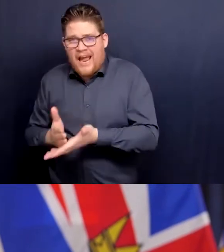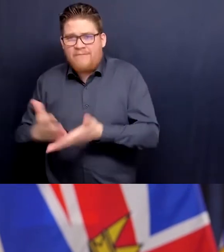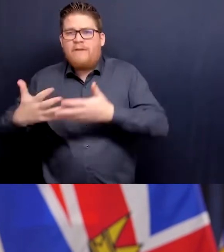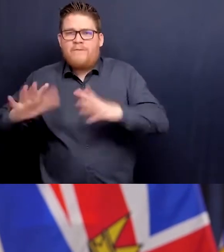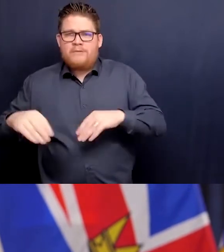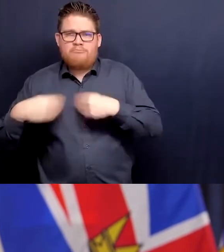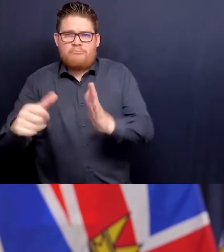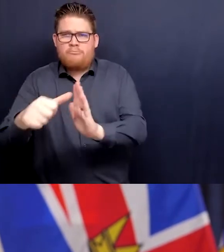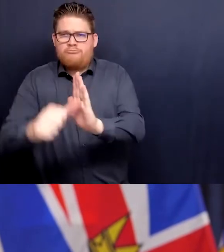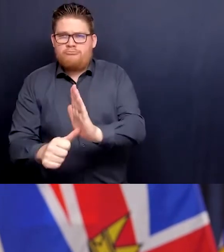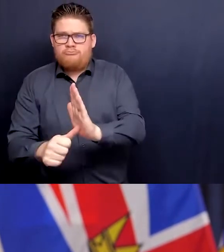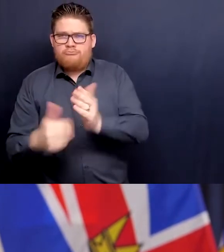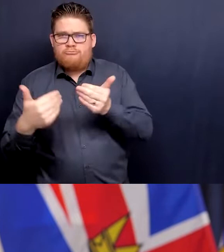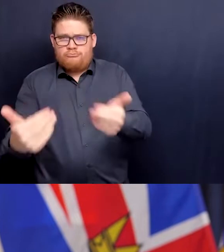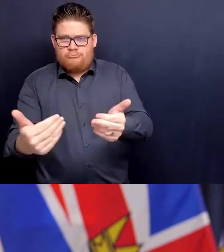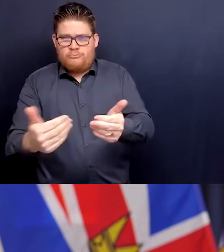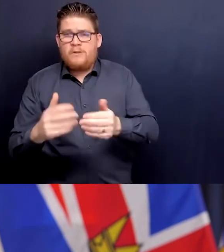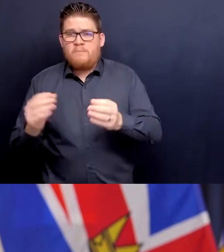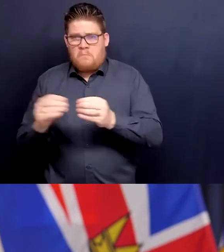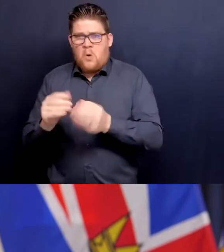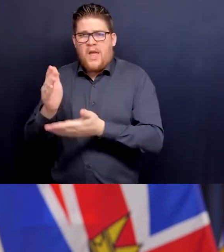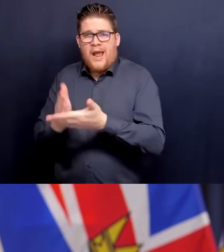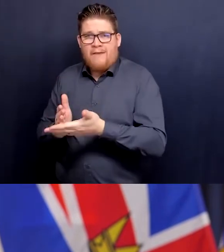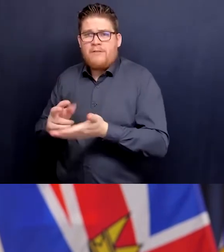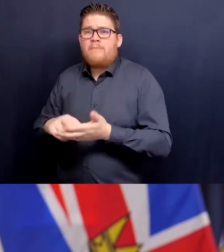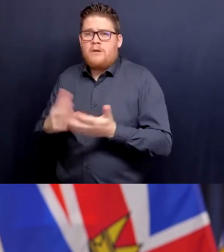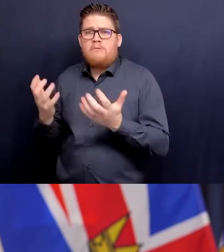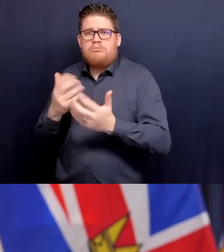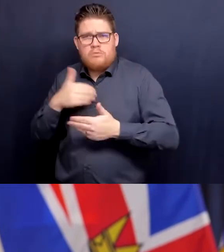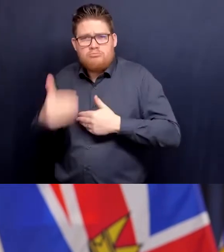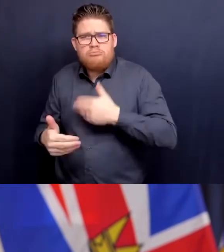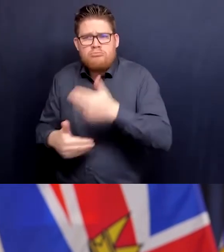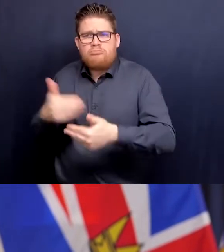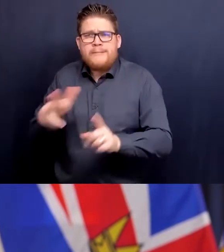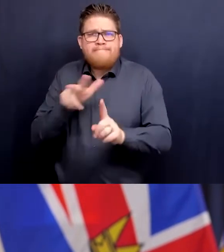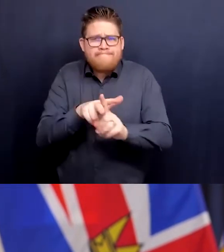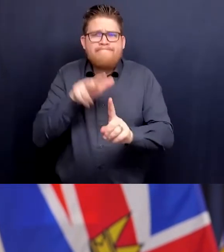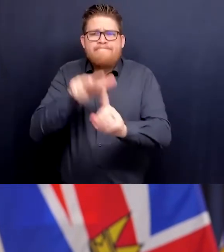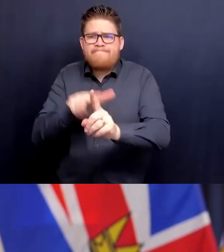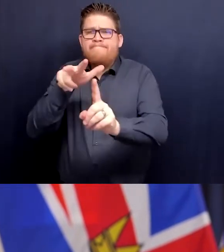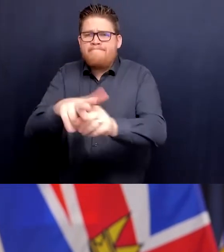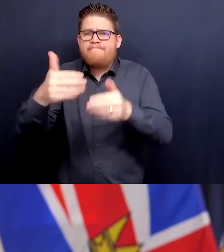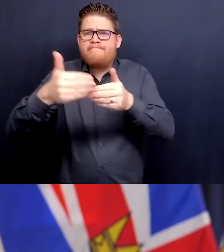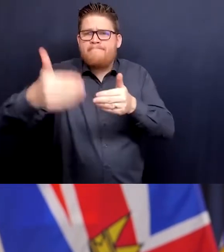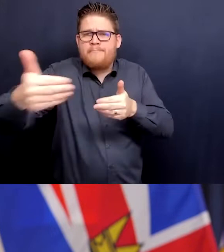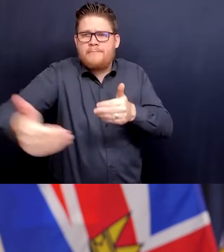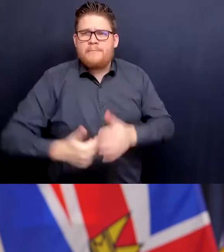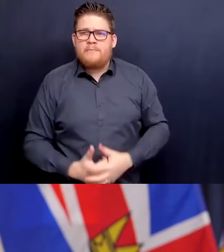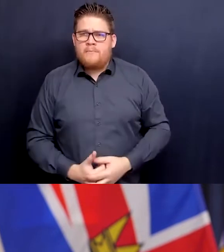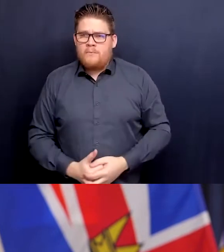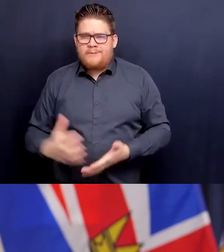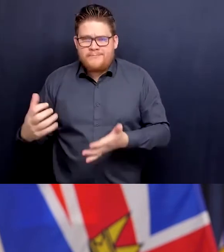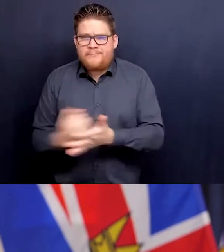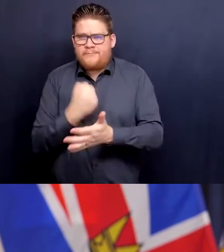achievement, and we will continue over the coming weeks to book surgeries, to get people the surgeries they need. Our whole